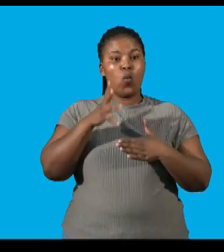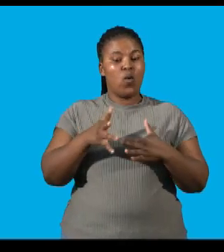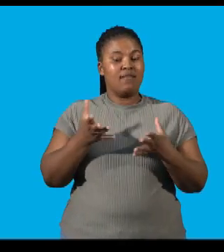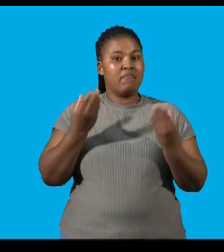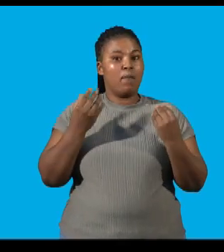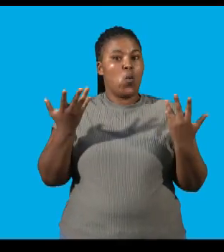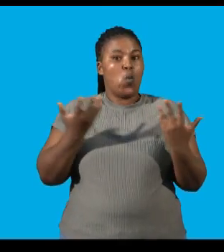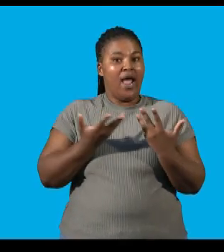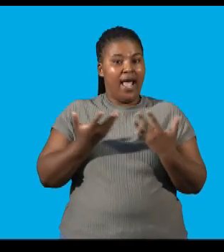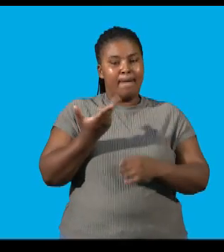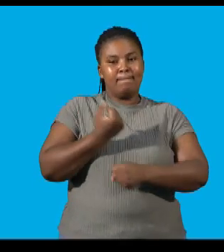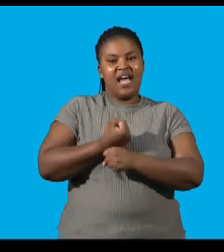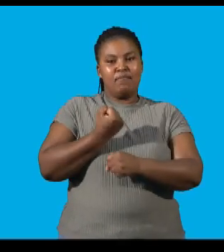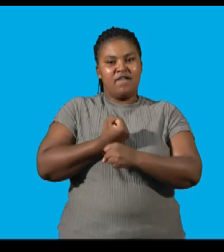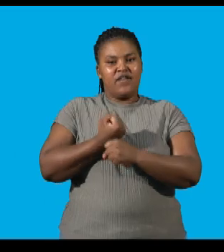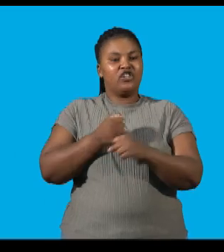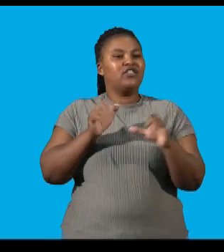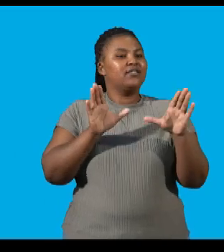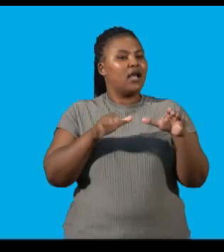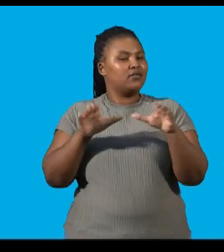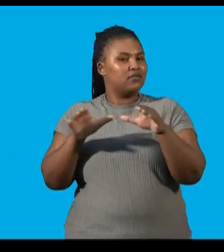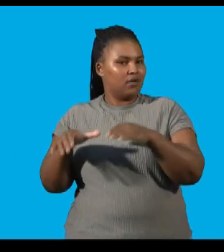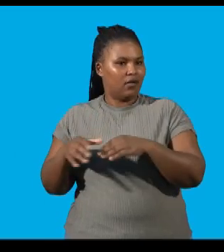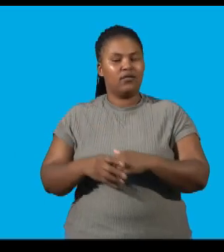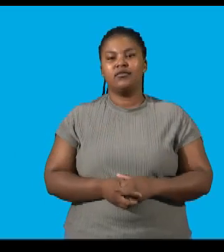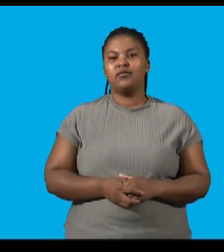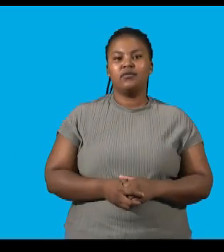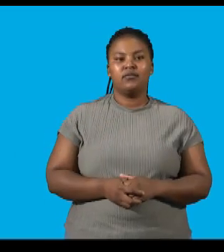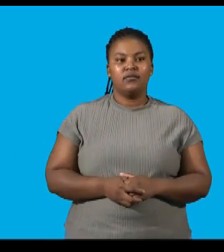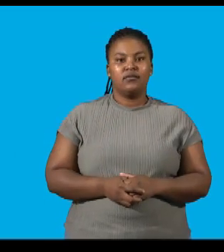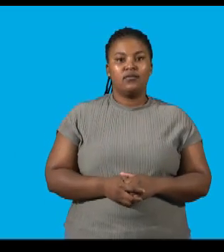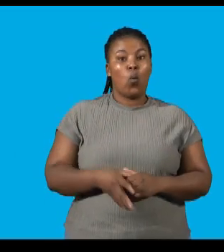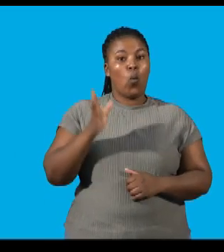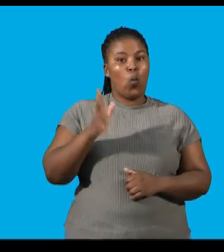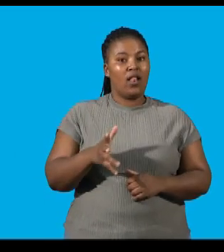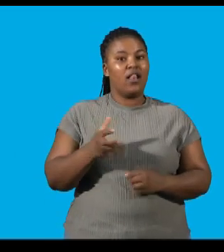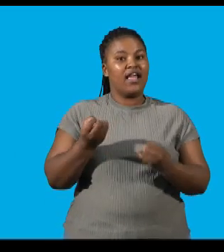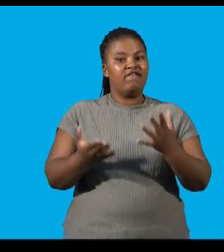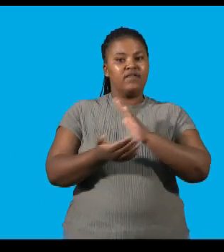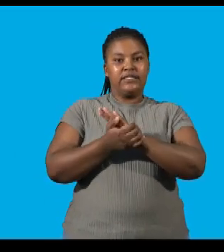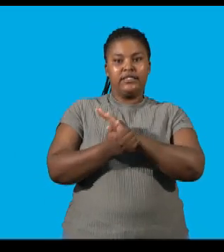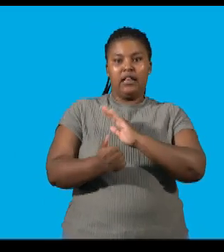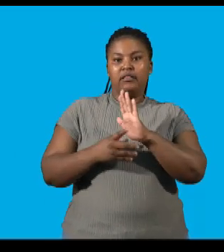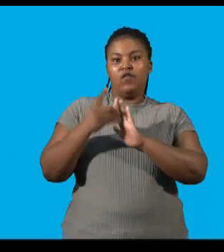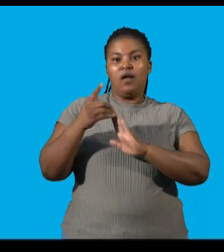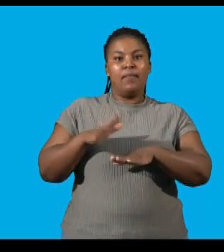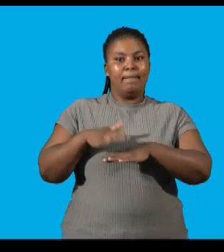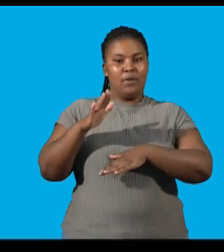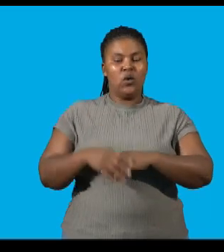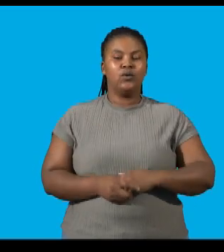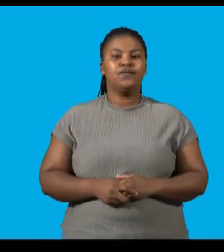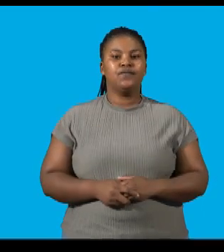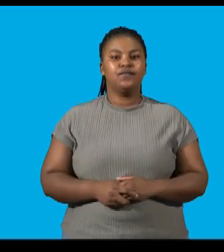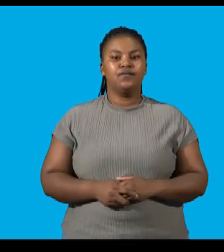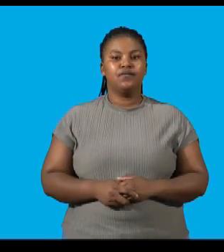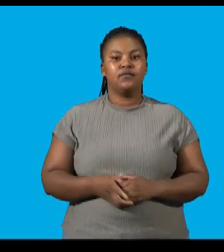will be created, especially in manufacturing sector, which will promote further skills development. And